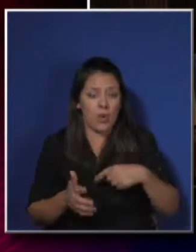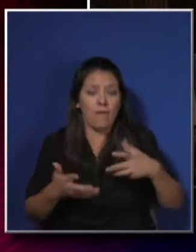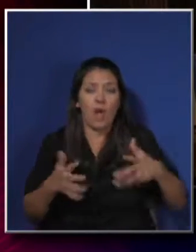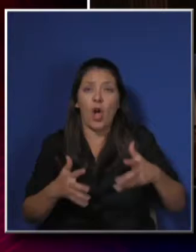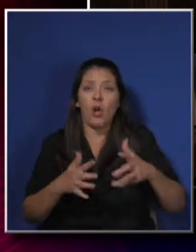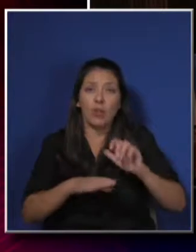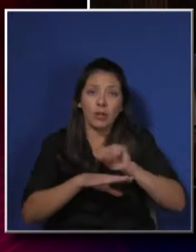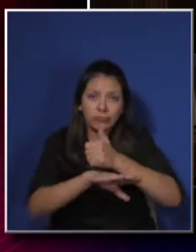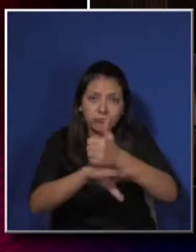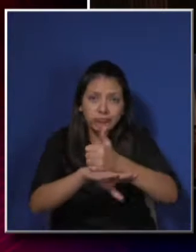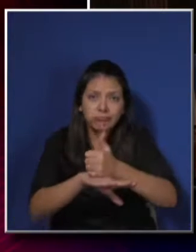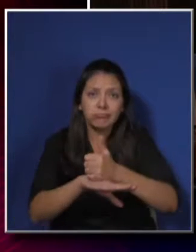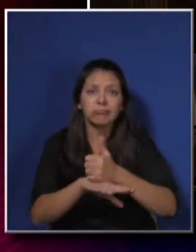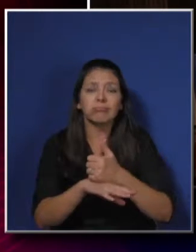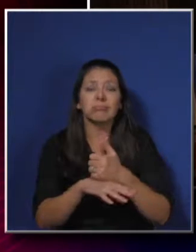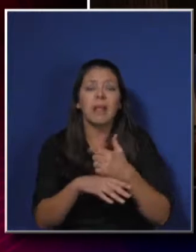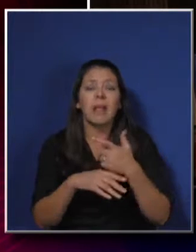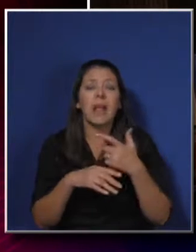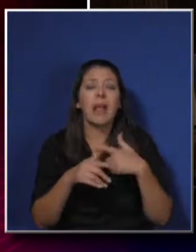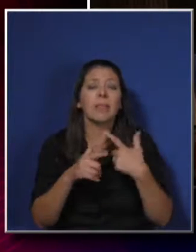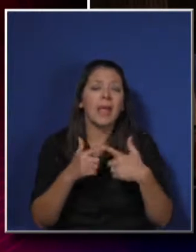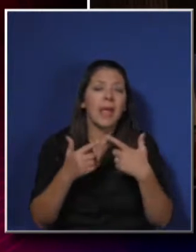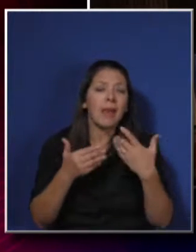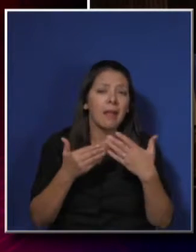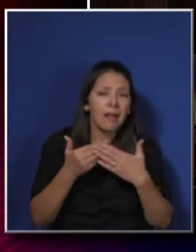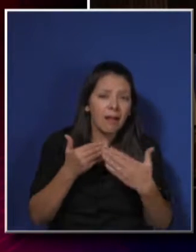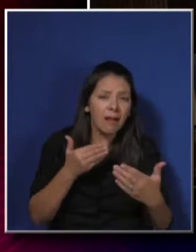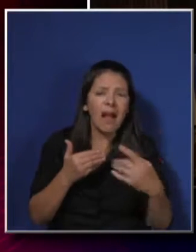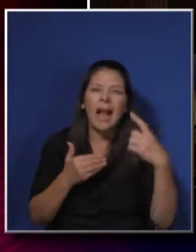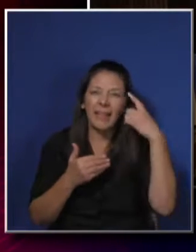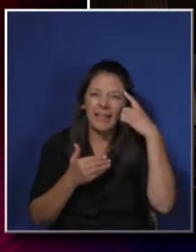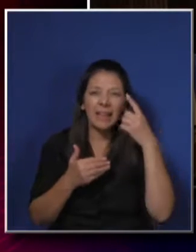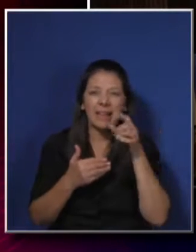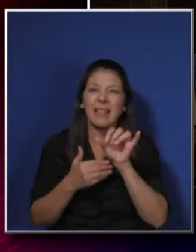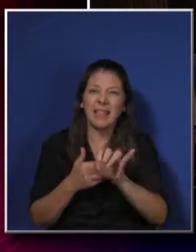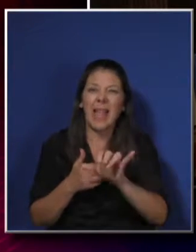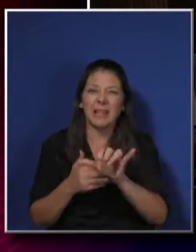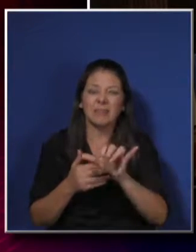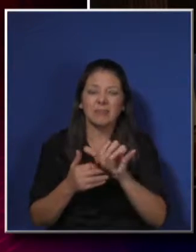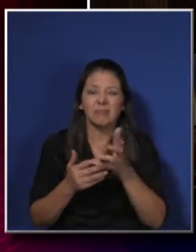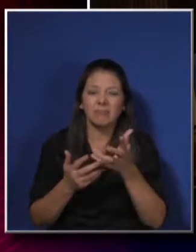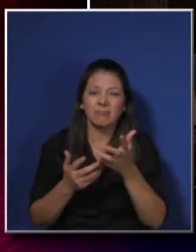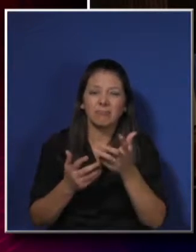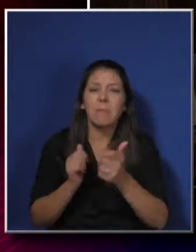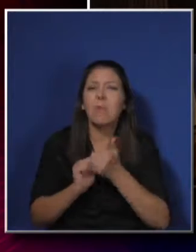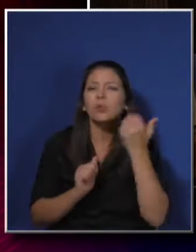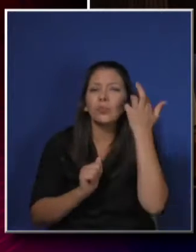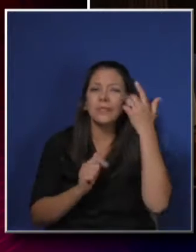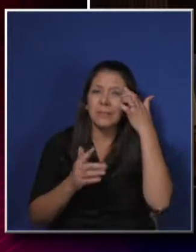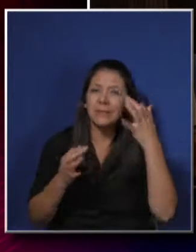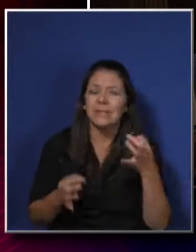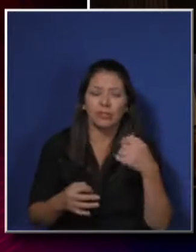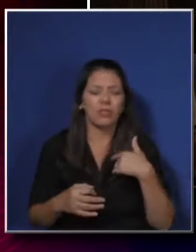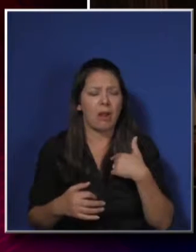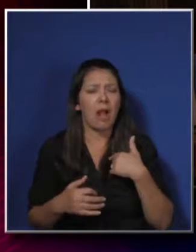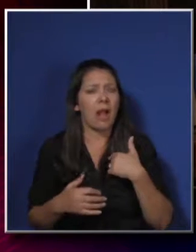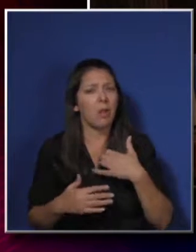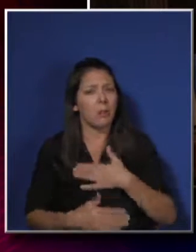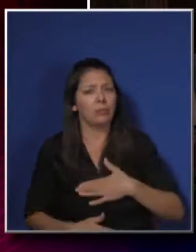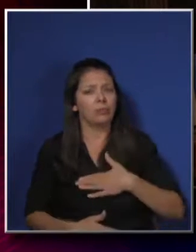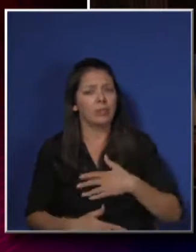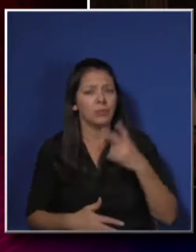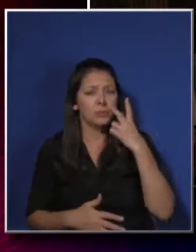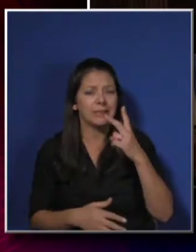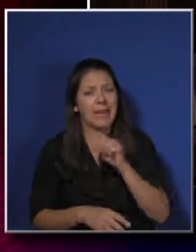so to go from there, I would think that would be the most reasonable decision. And I would appreciate to see